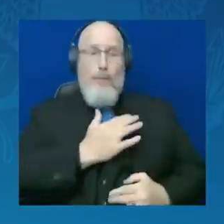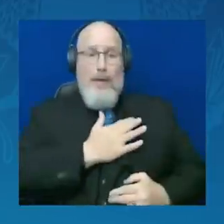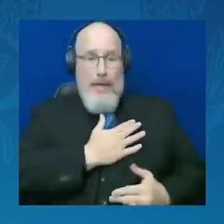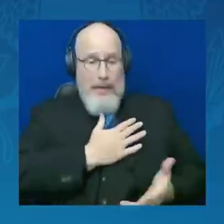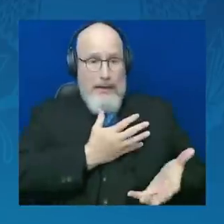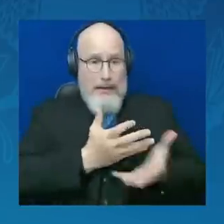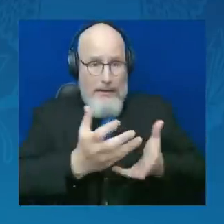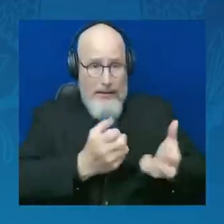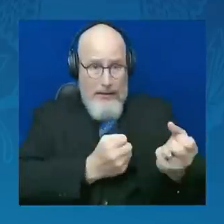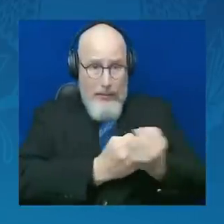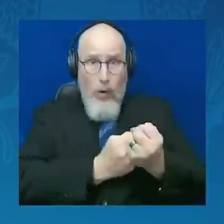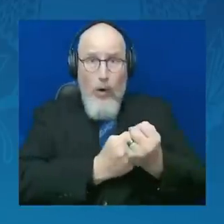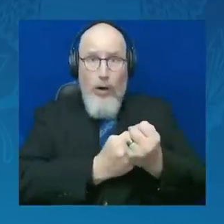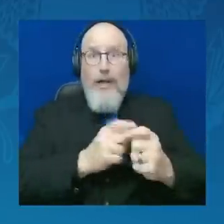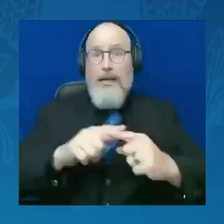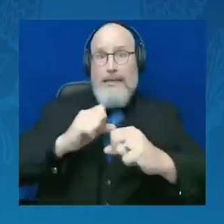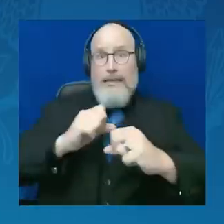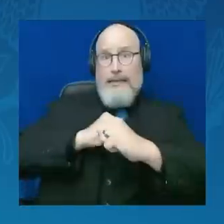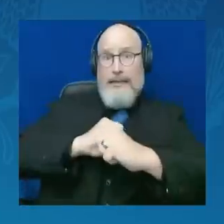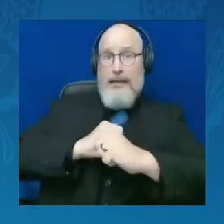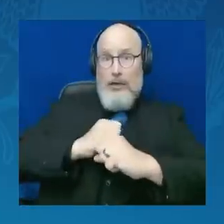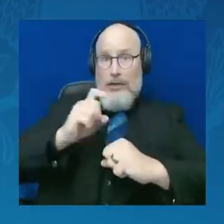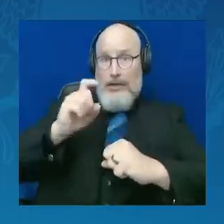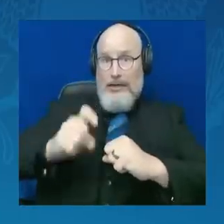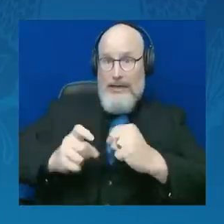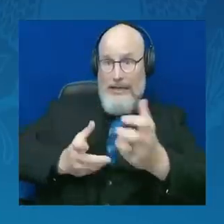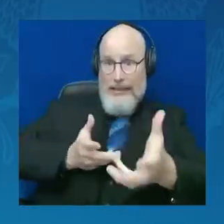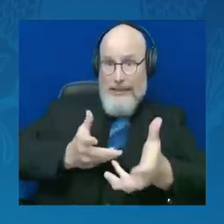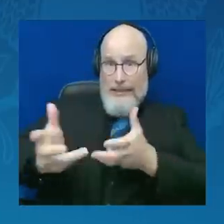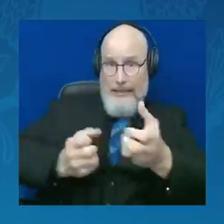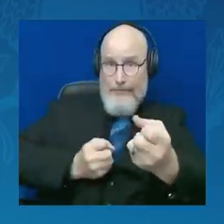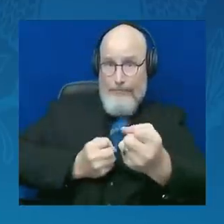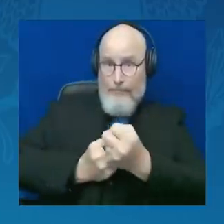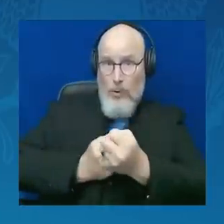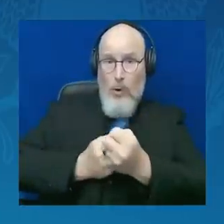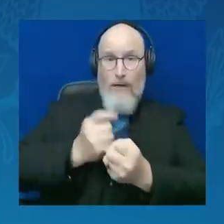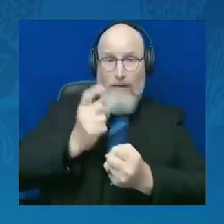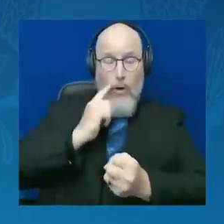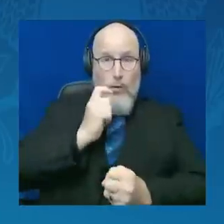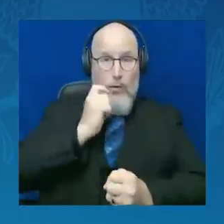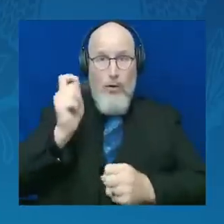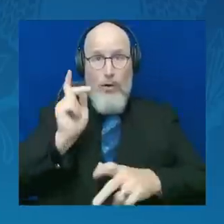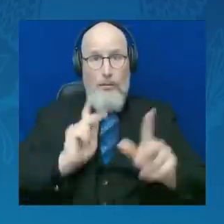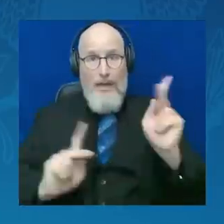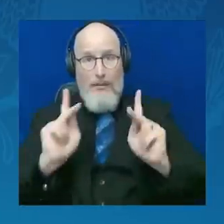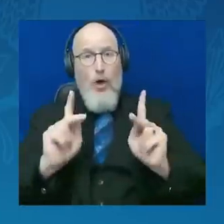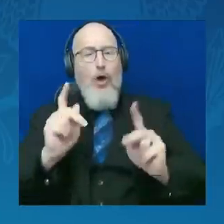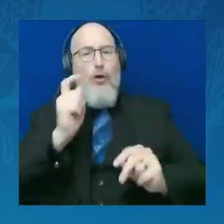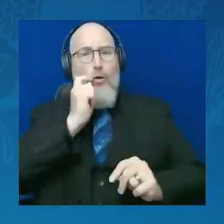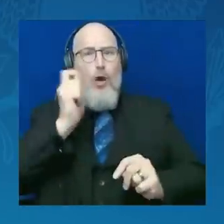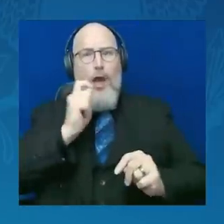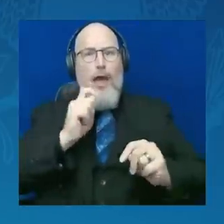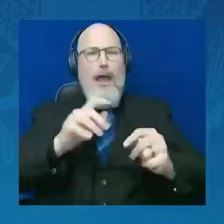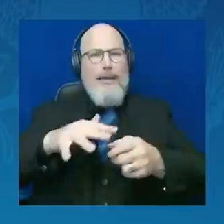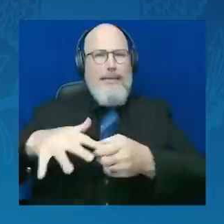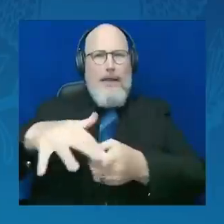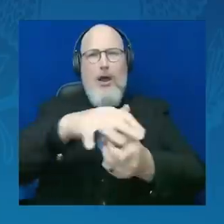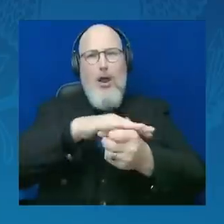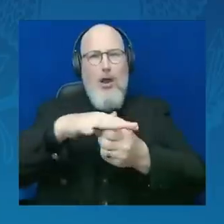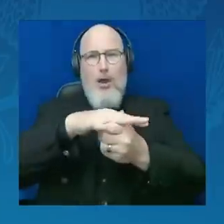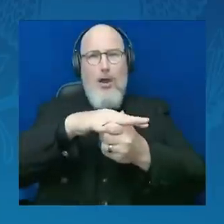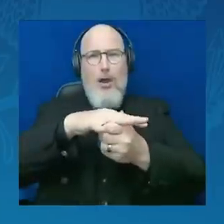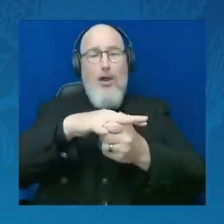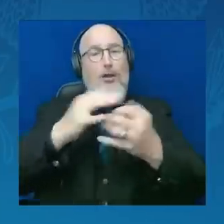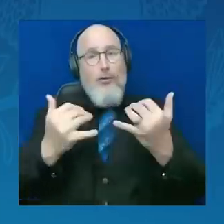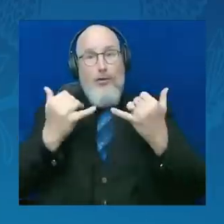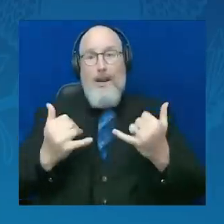people. Today we discussed, Mr. President, many issues that relate to our special bond also, because I will say as a point